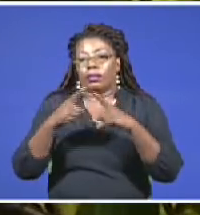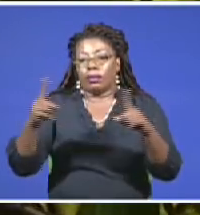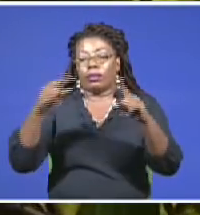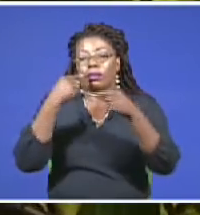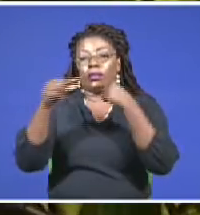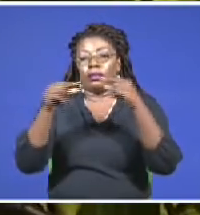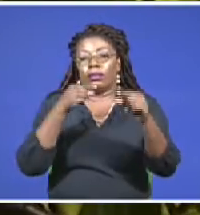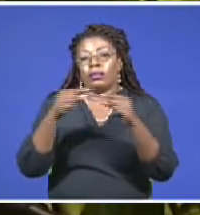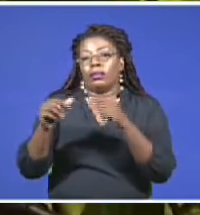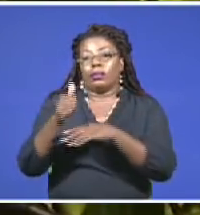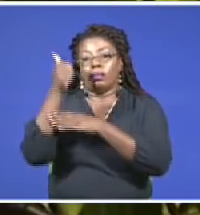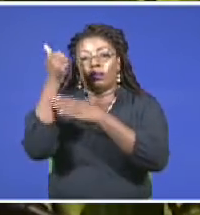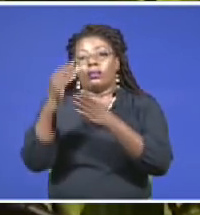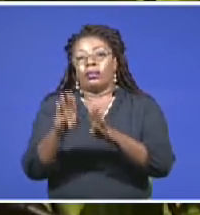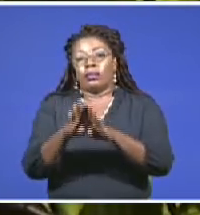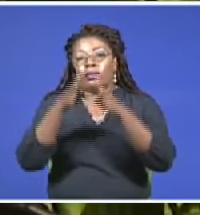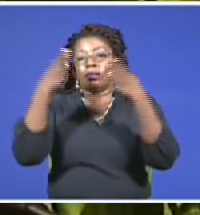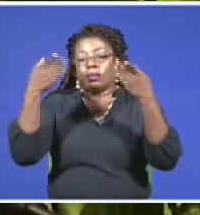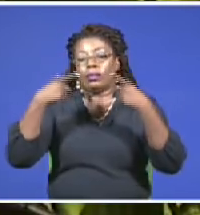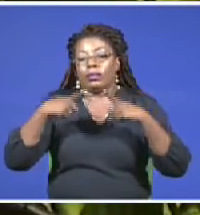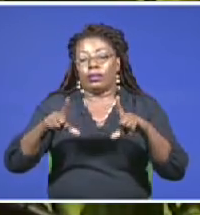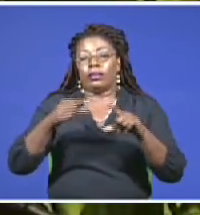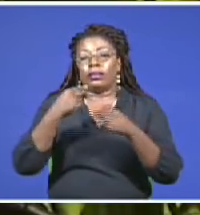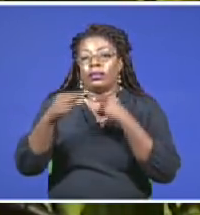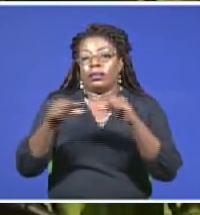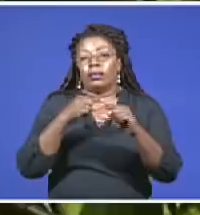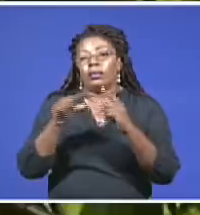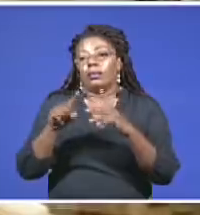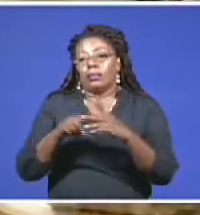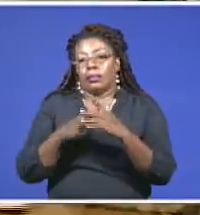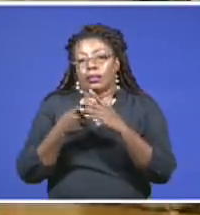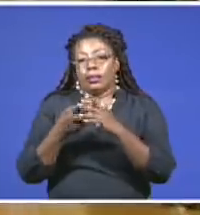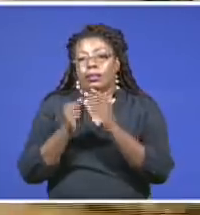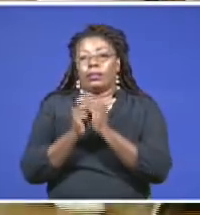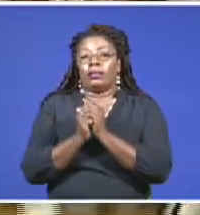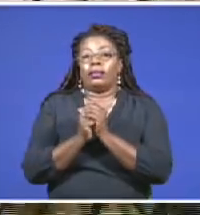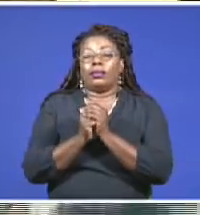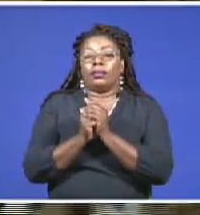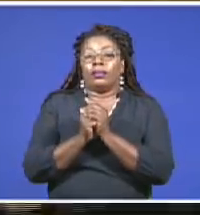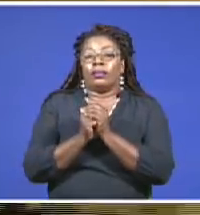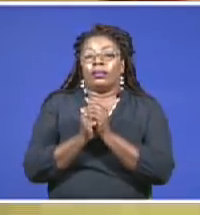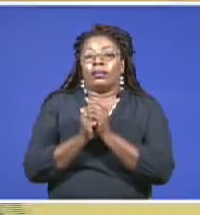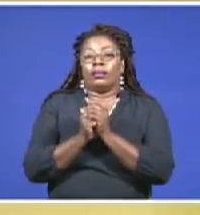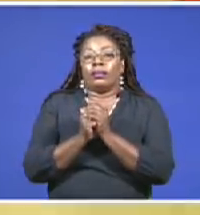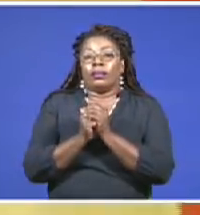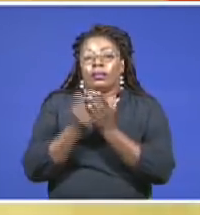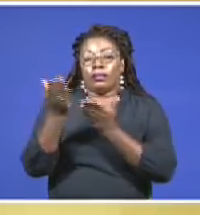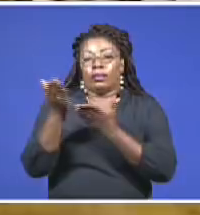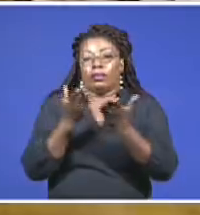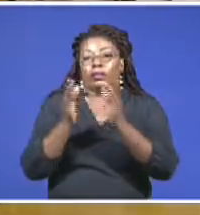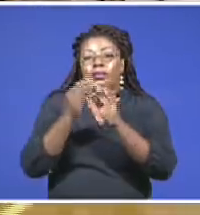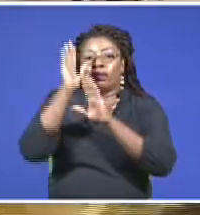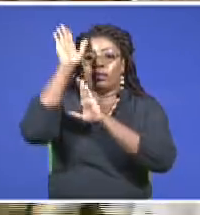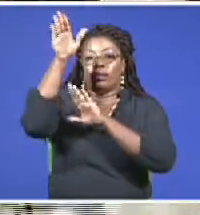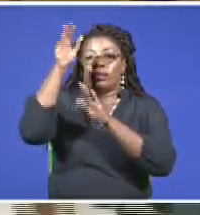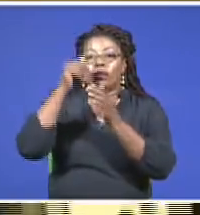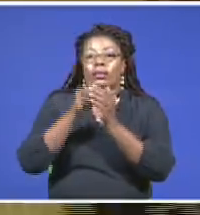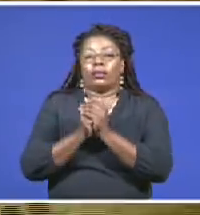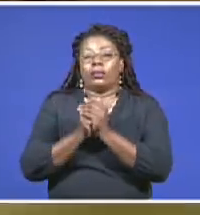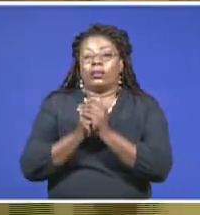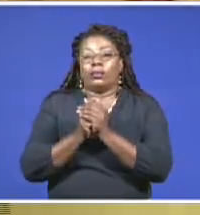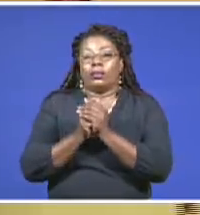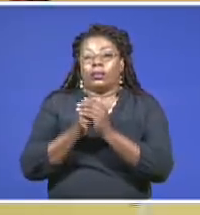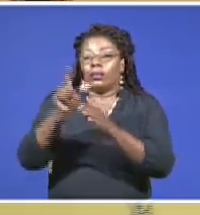games officially open. Let the games begin. As the ceremonial first shot, it was